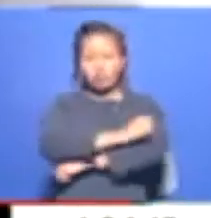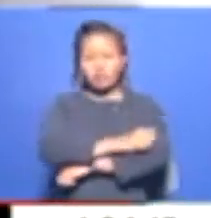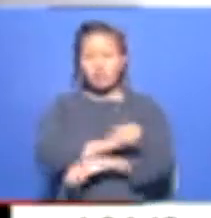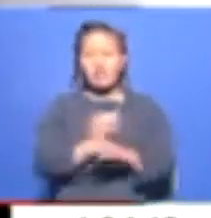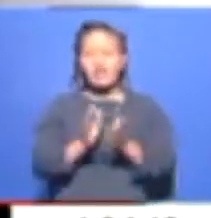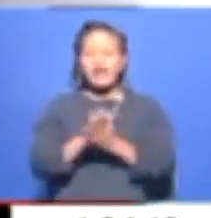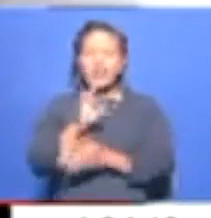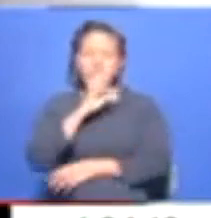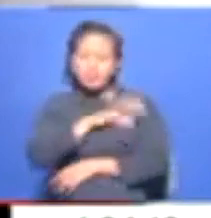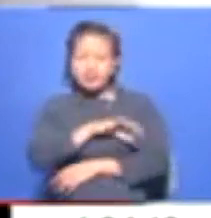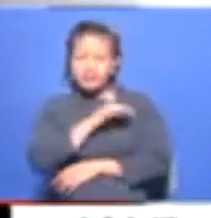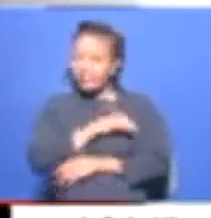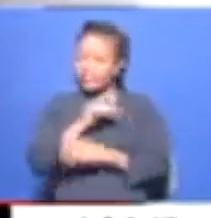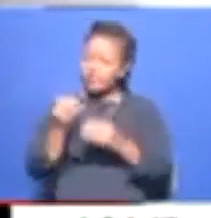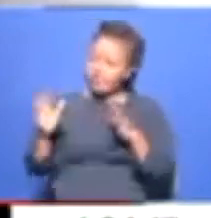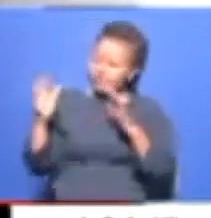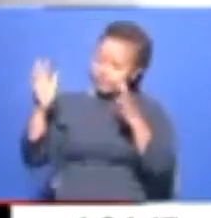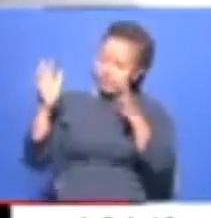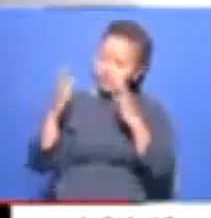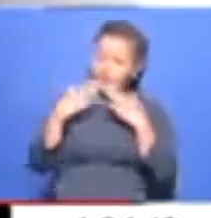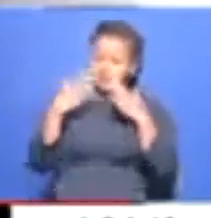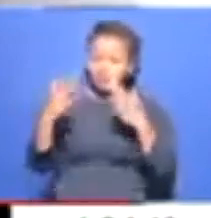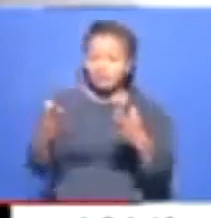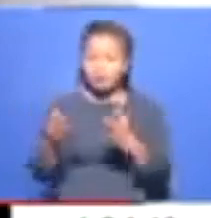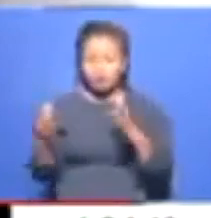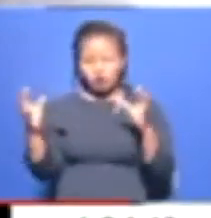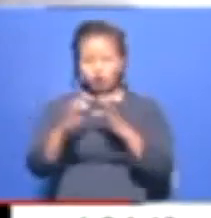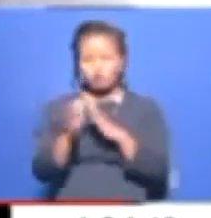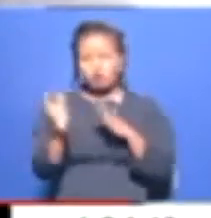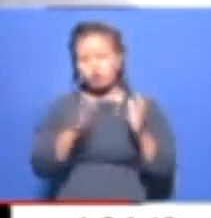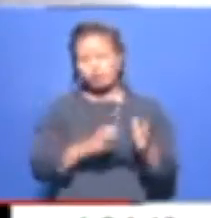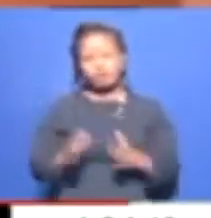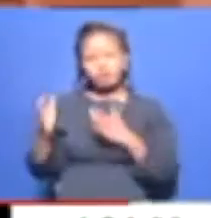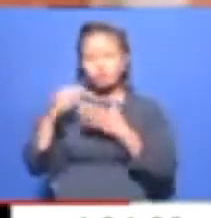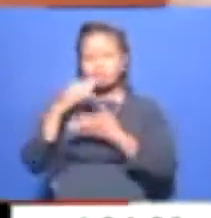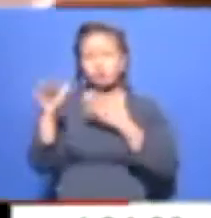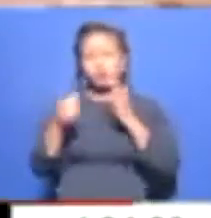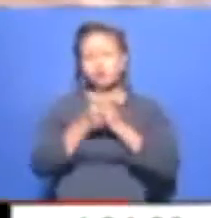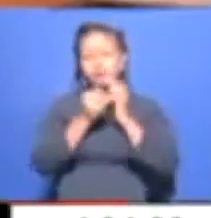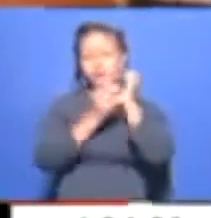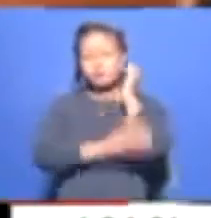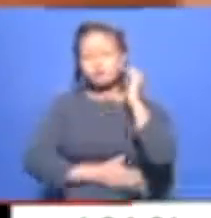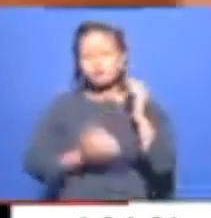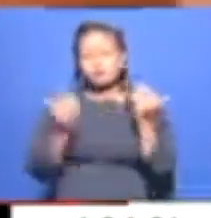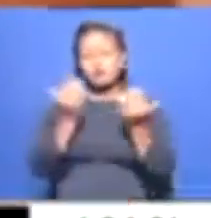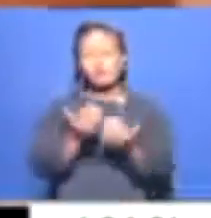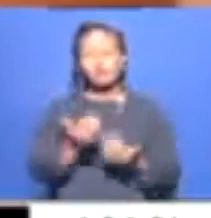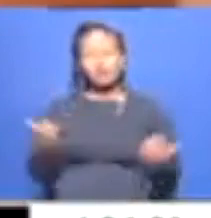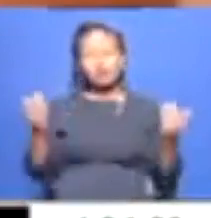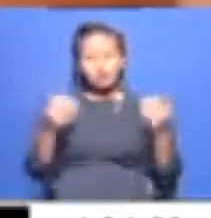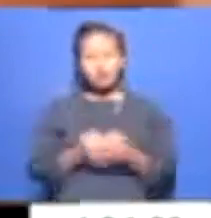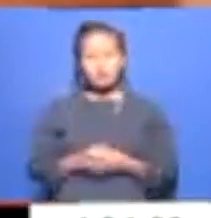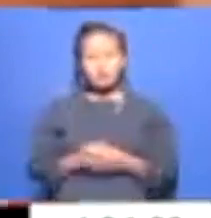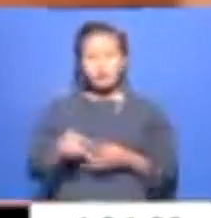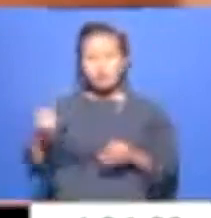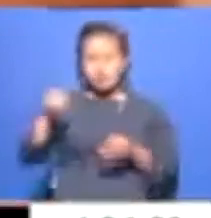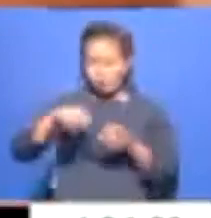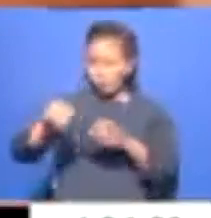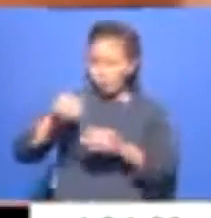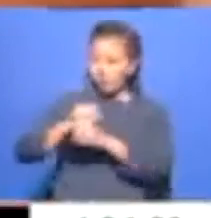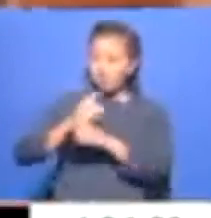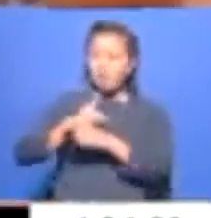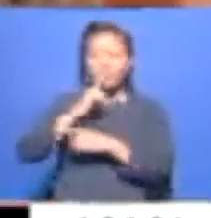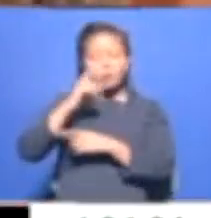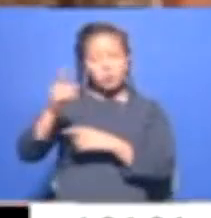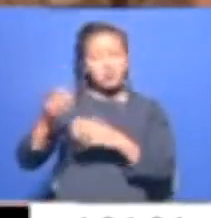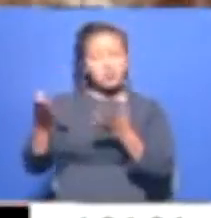fund, lauded the initiative to address the plight of bright but needy students. We are going to make sure that, inshallah, by the